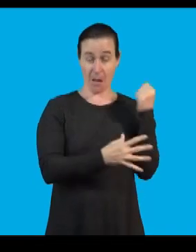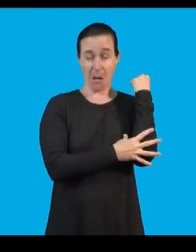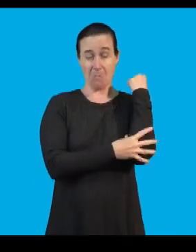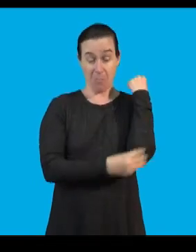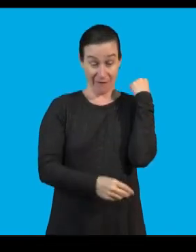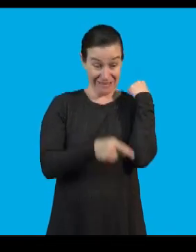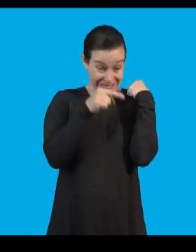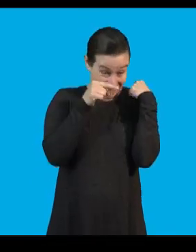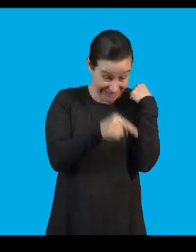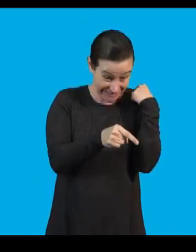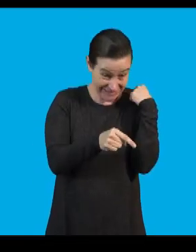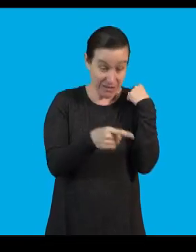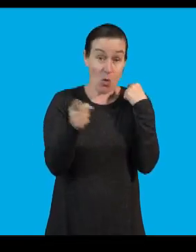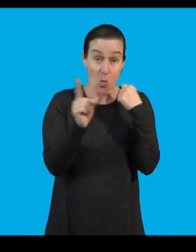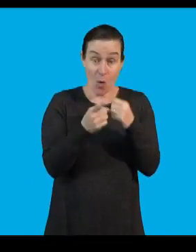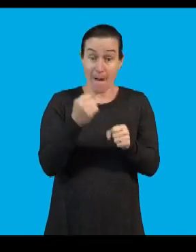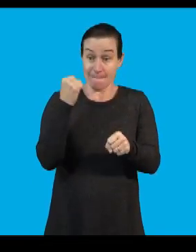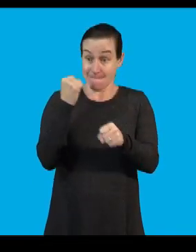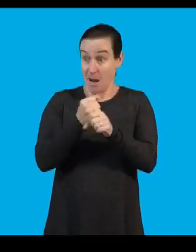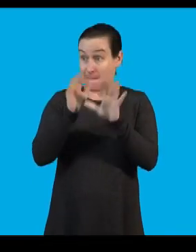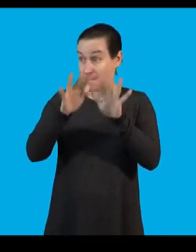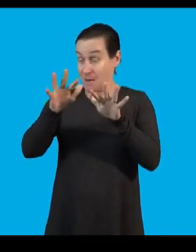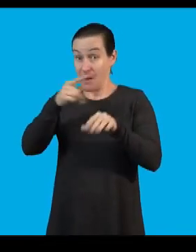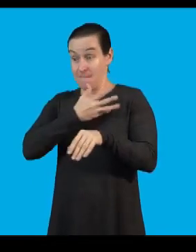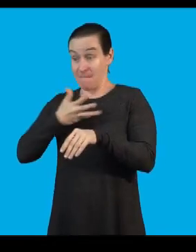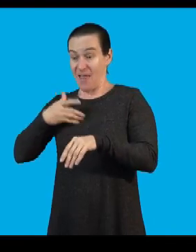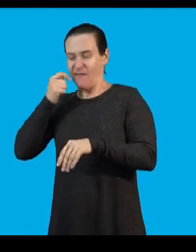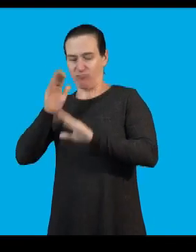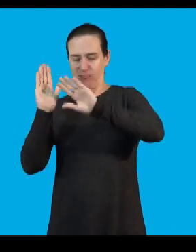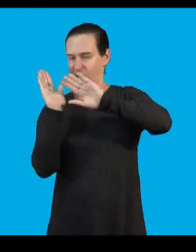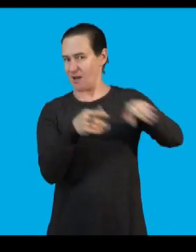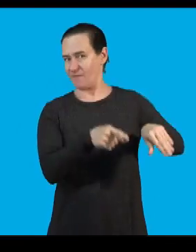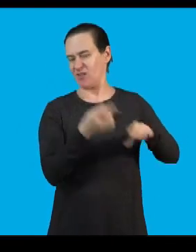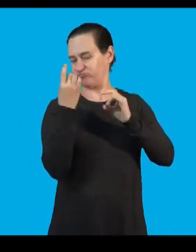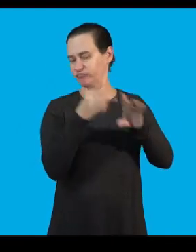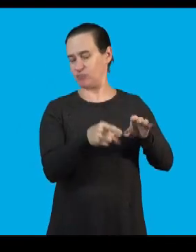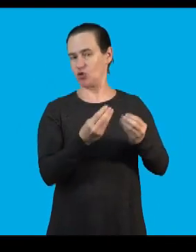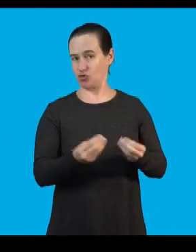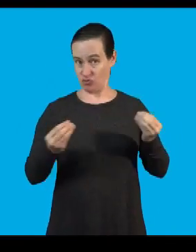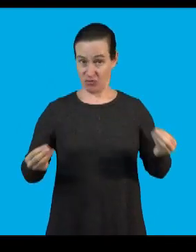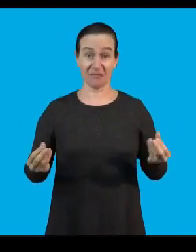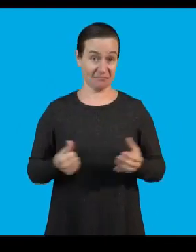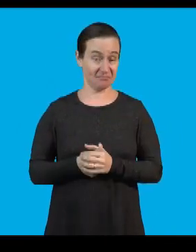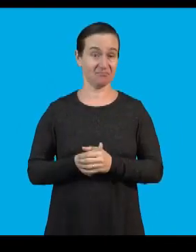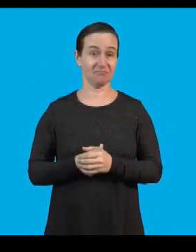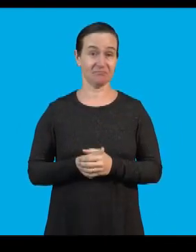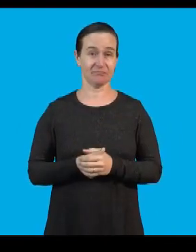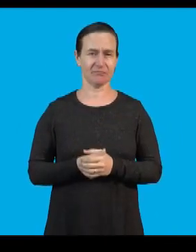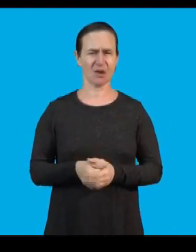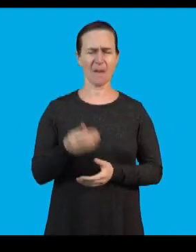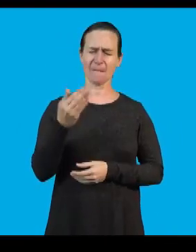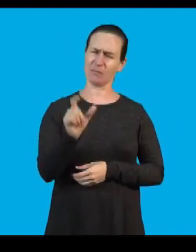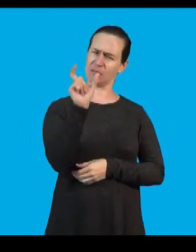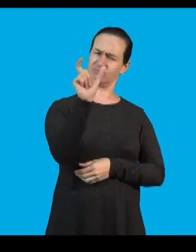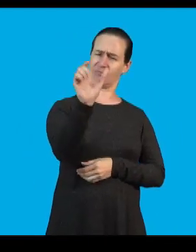poverty is the root cause of child abandonment, all right? So remember, this might be